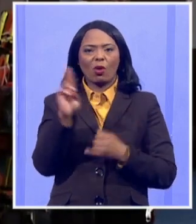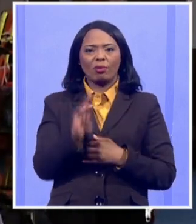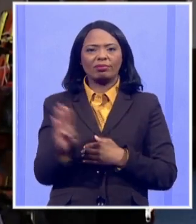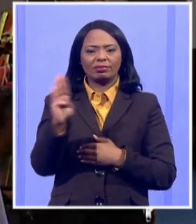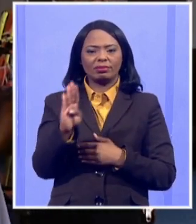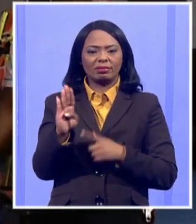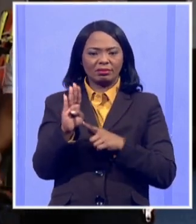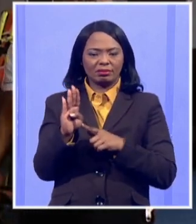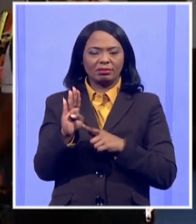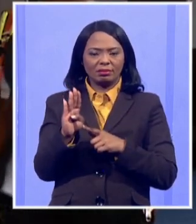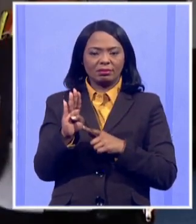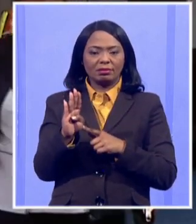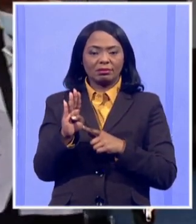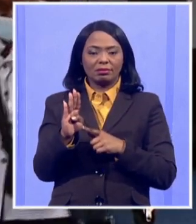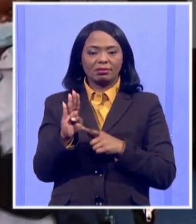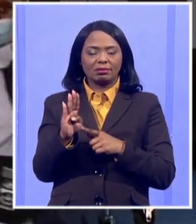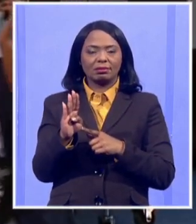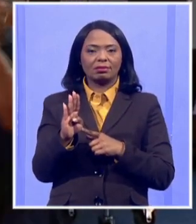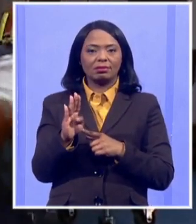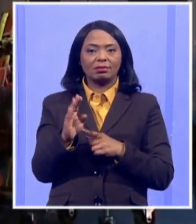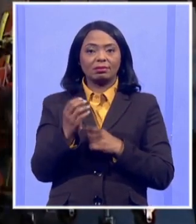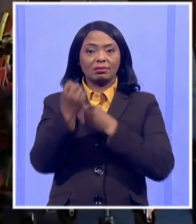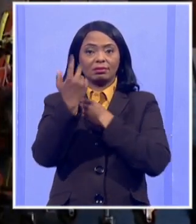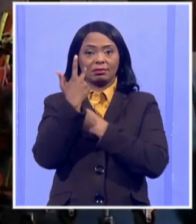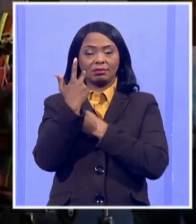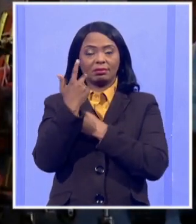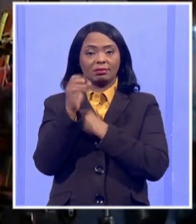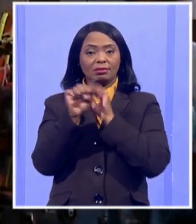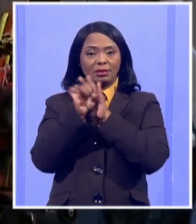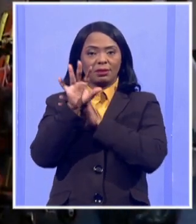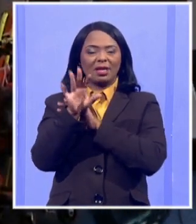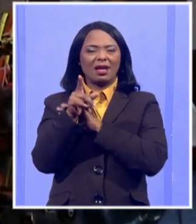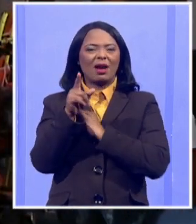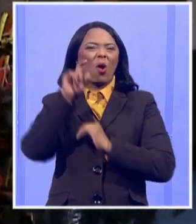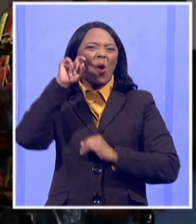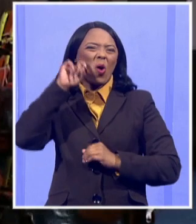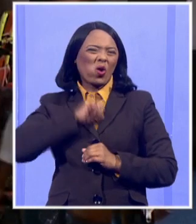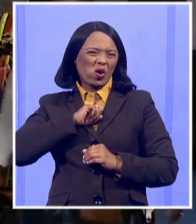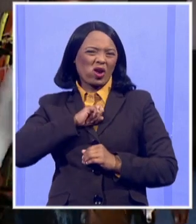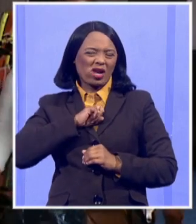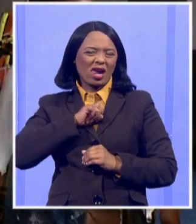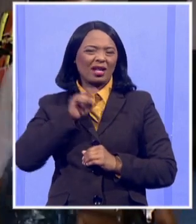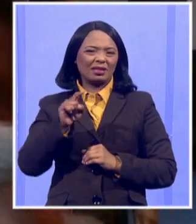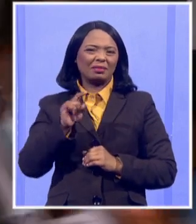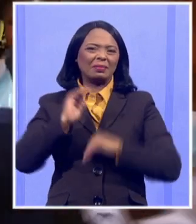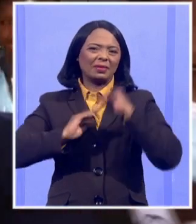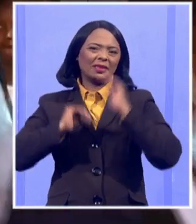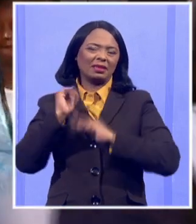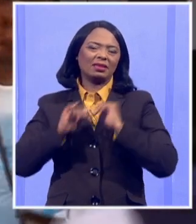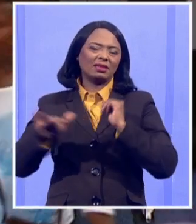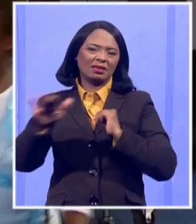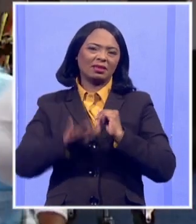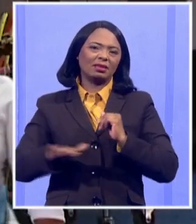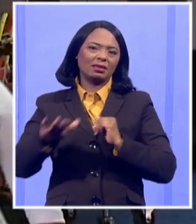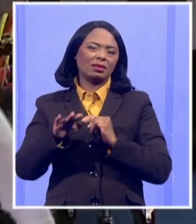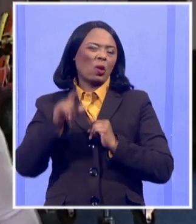we're broadcasting from at the moment is actually one of the older facilities in the Northern Cape.